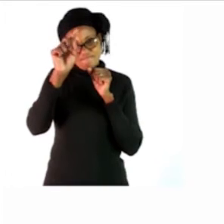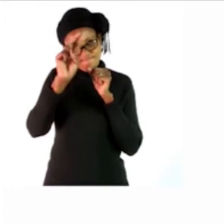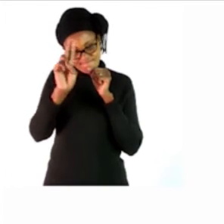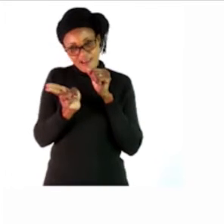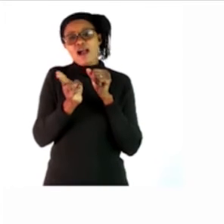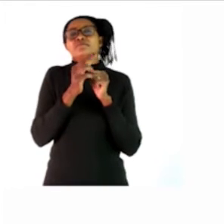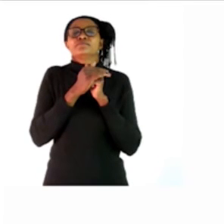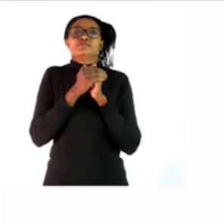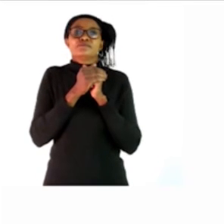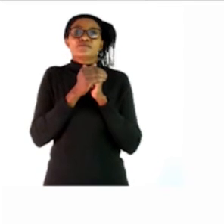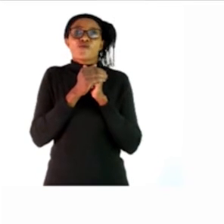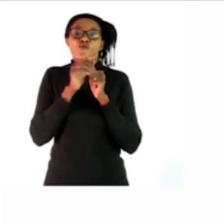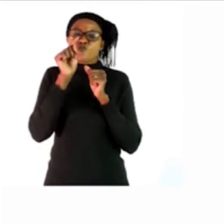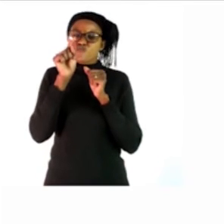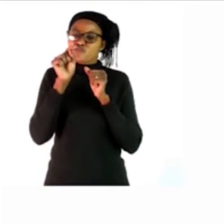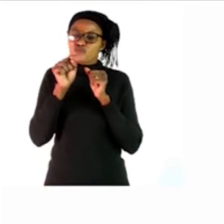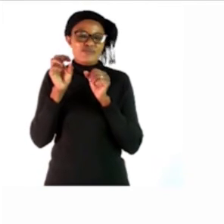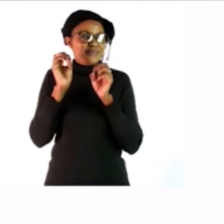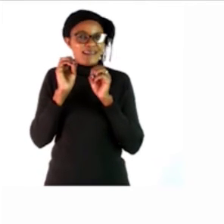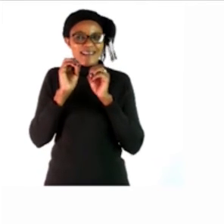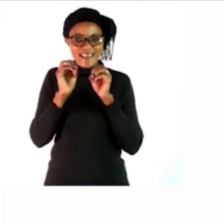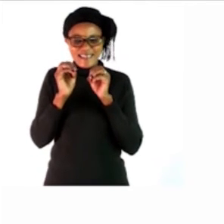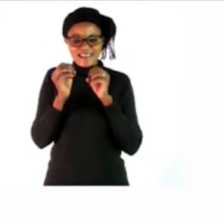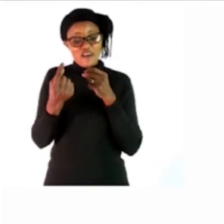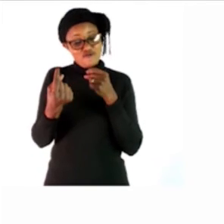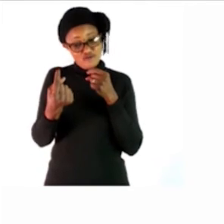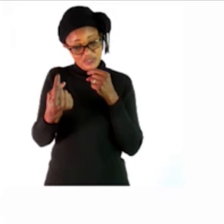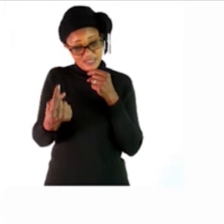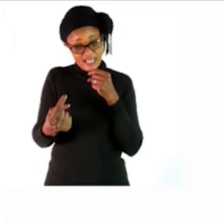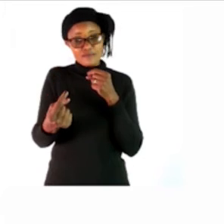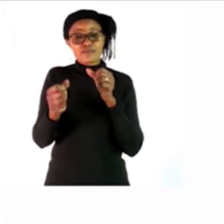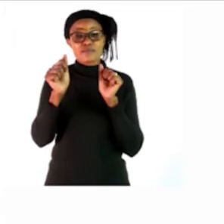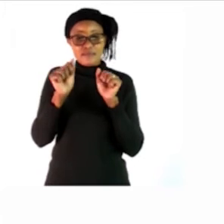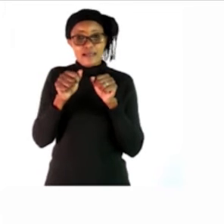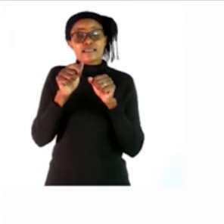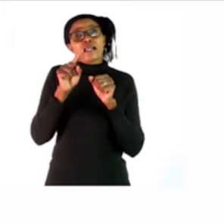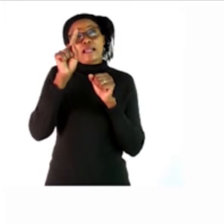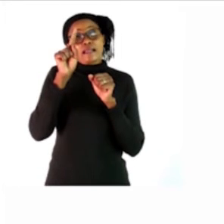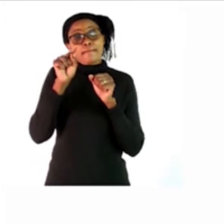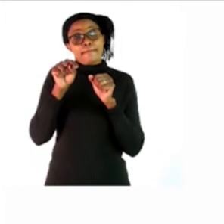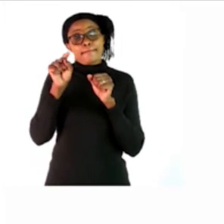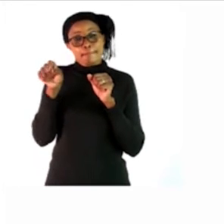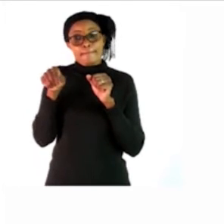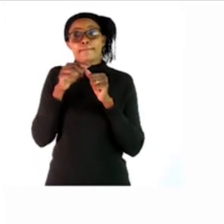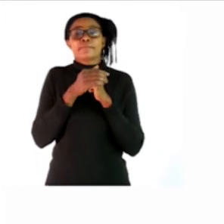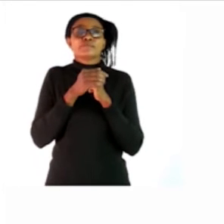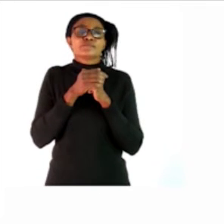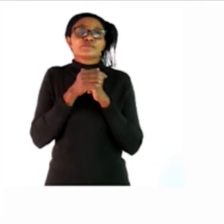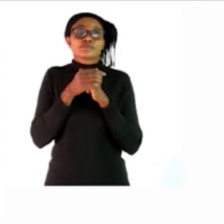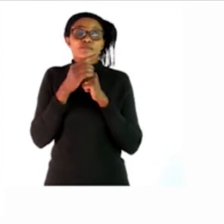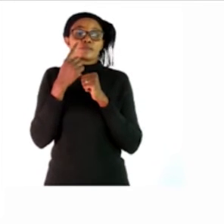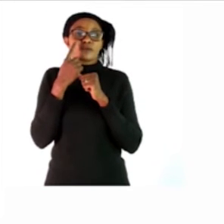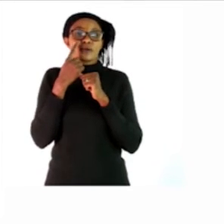to direct you. You have to write it on your own. And as you can see, we